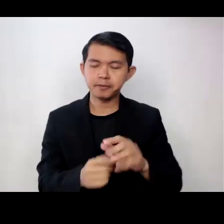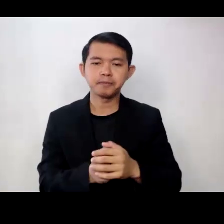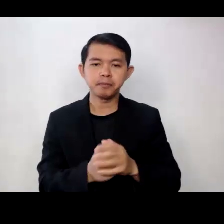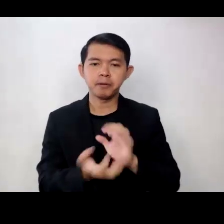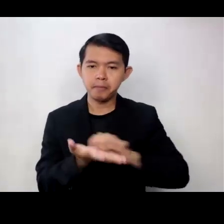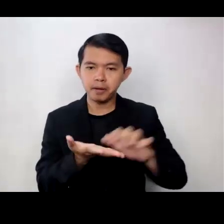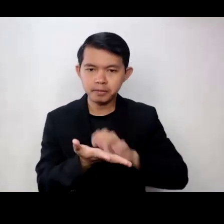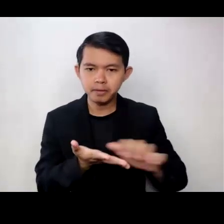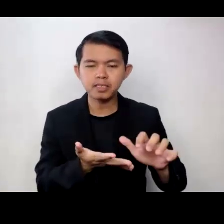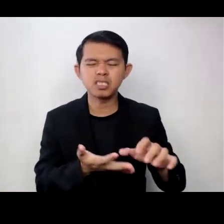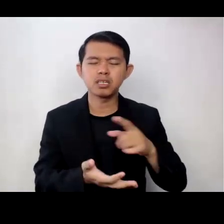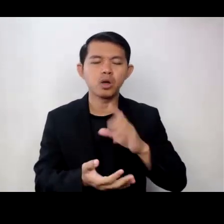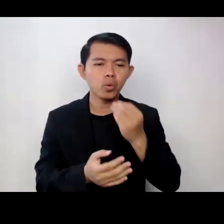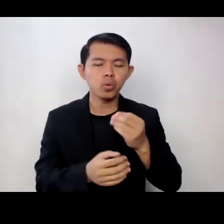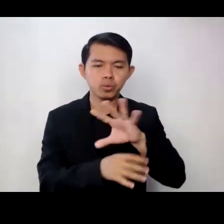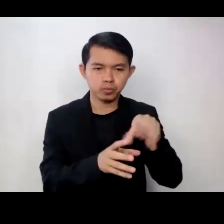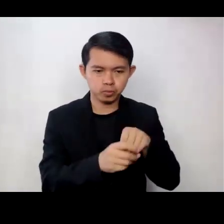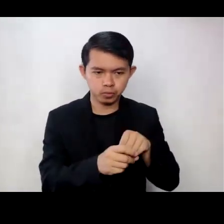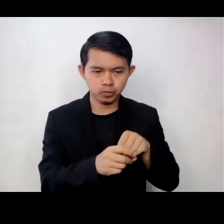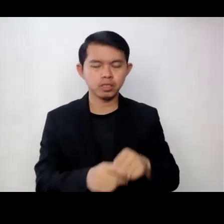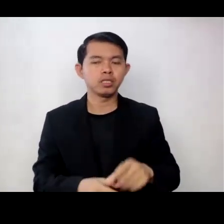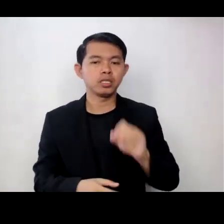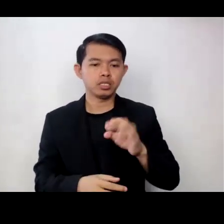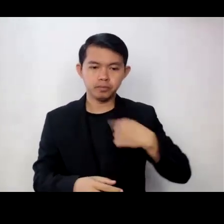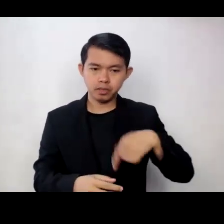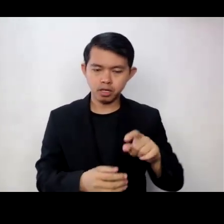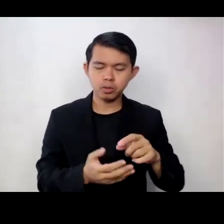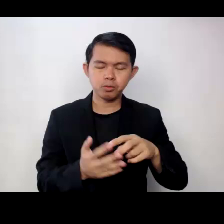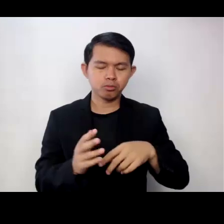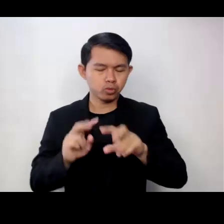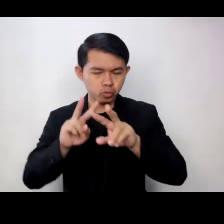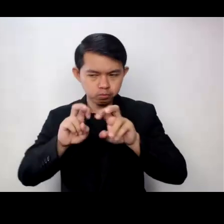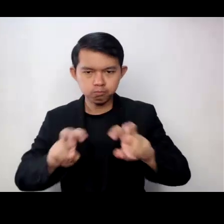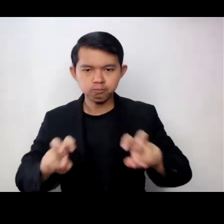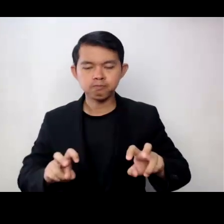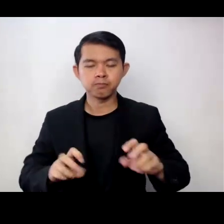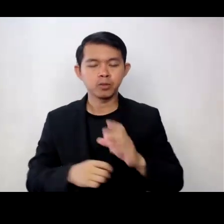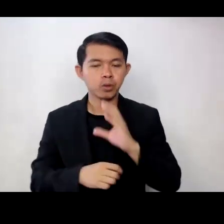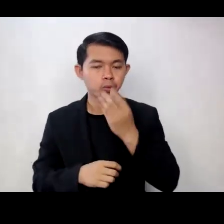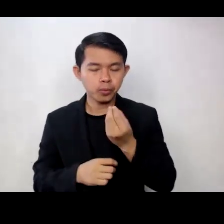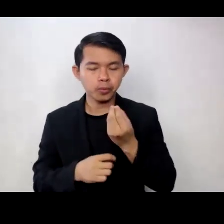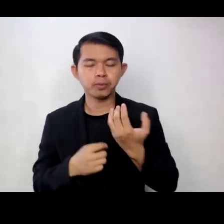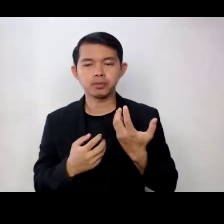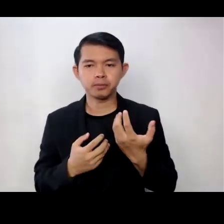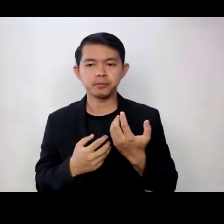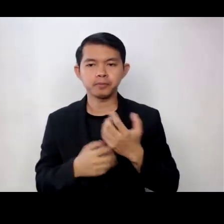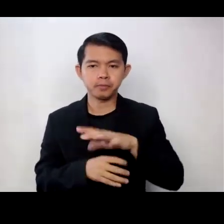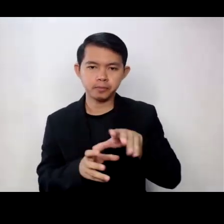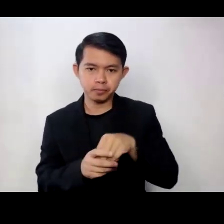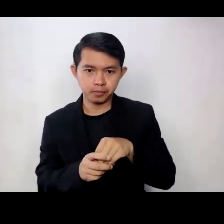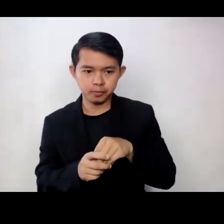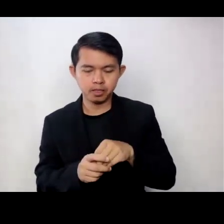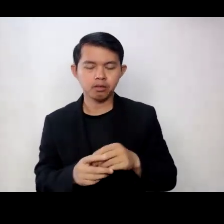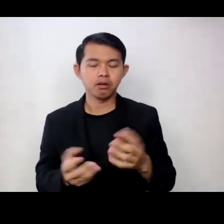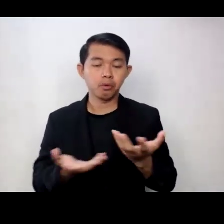No, who are we citing? No, if we are the ones doing research, no, who are we in the first place? No, is it our place to